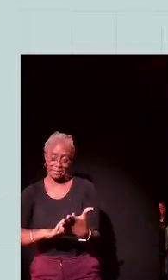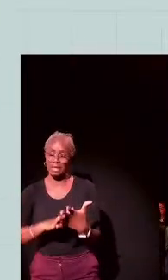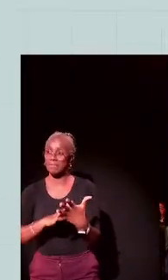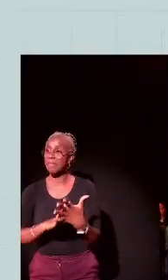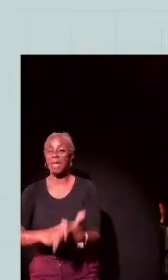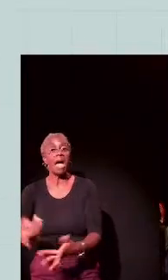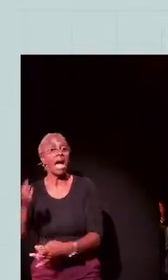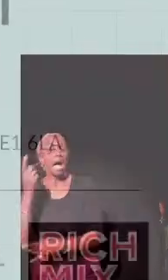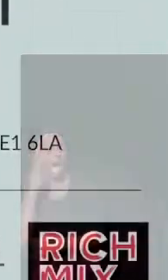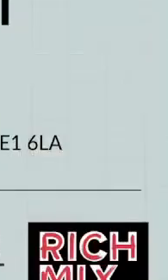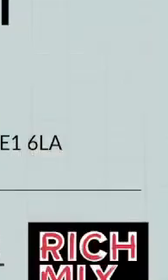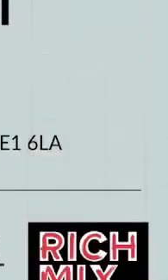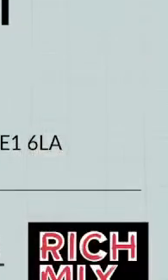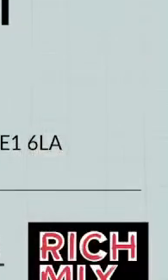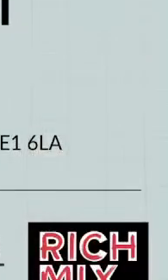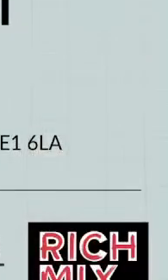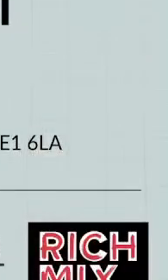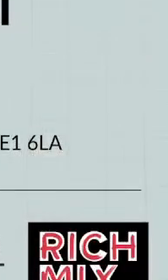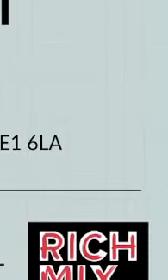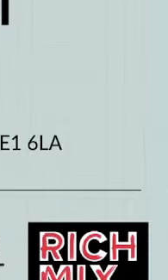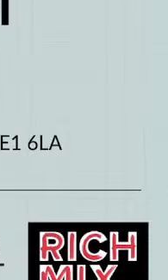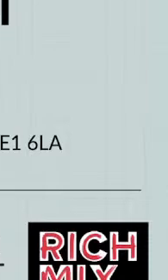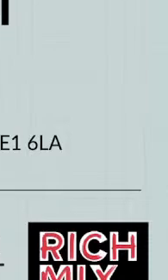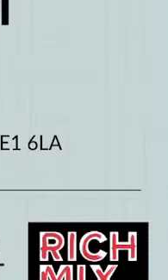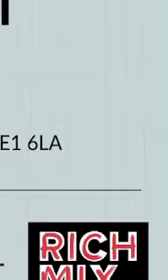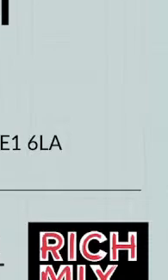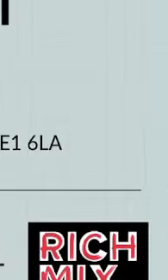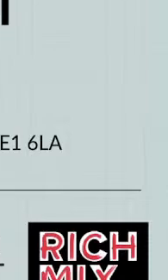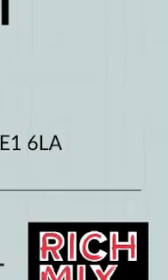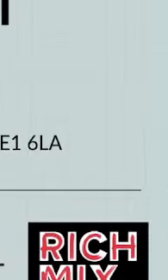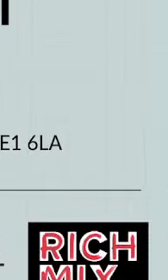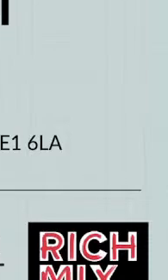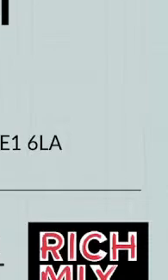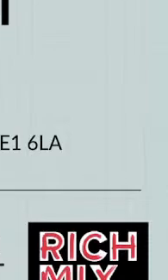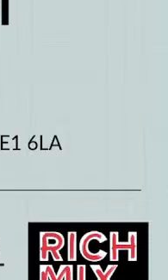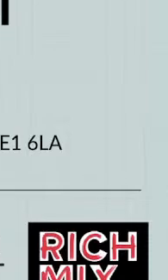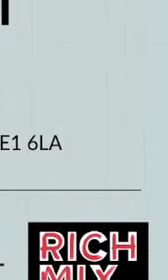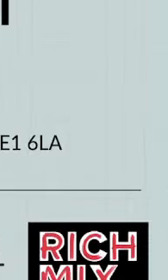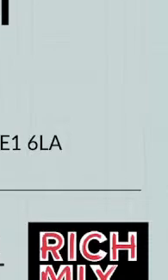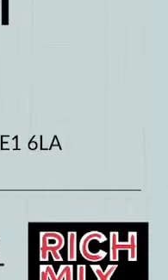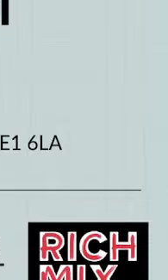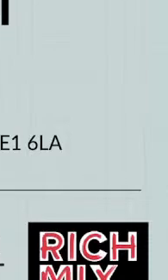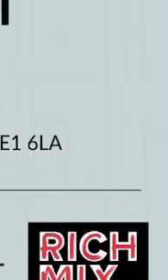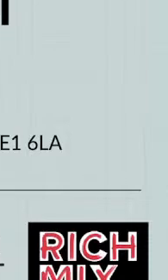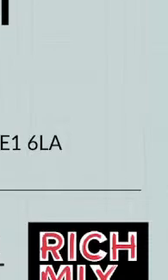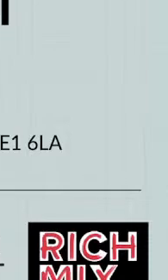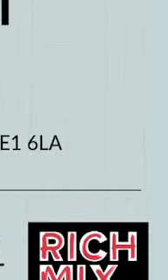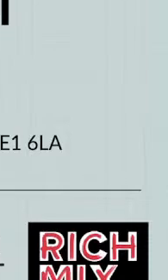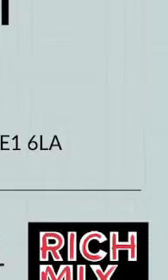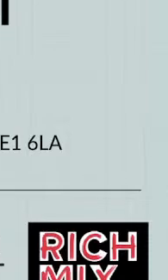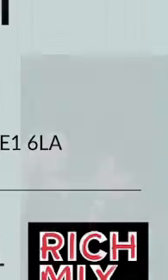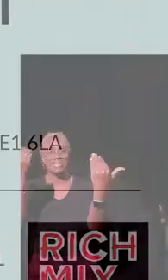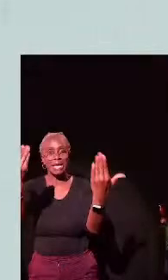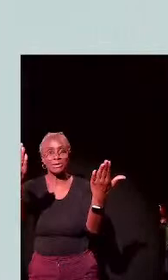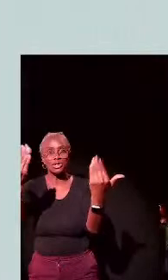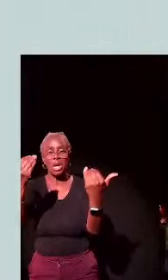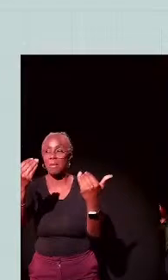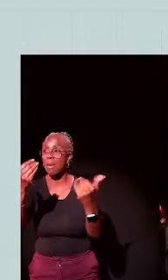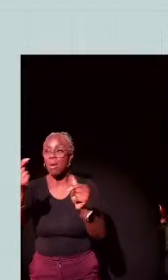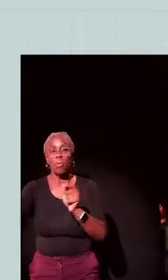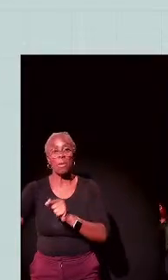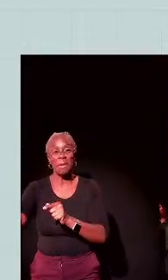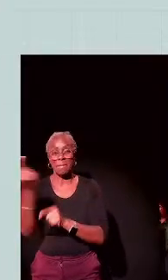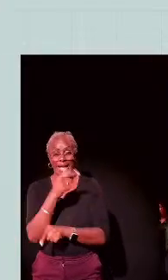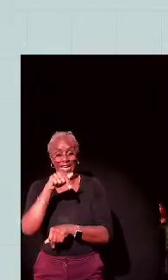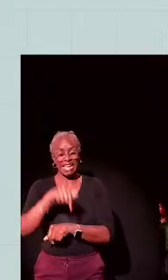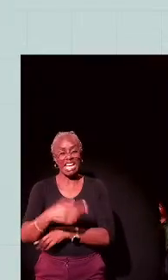Have a go on some of our instruments if you fancy it. There's some snacks and some drinks out in the foyer, and we'll be back in 15